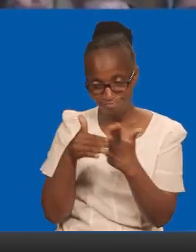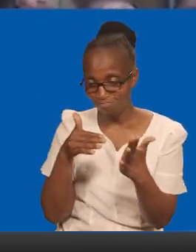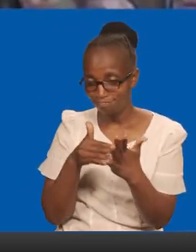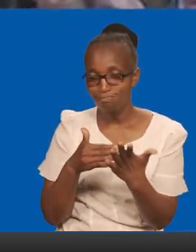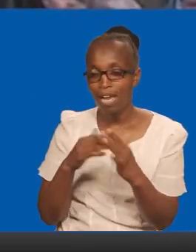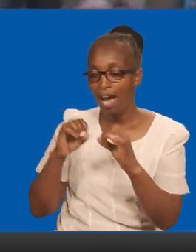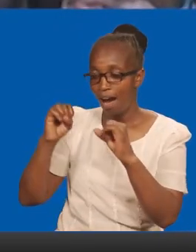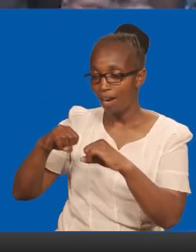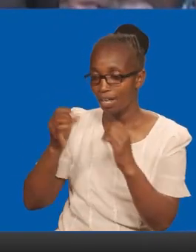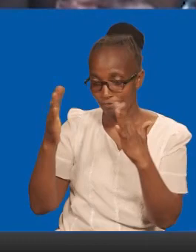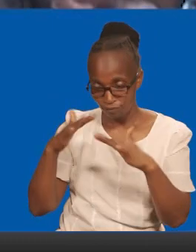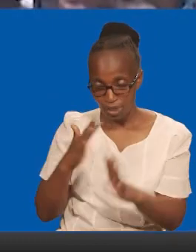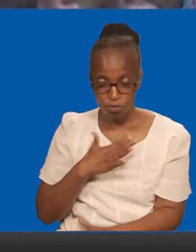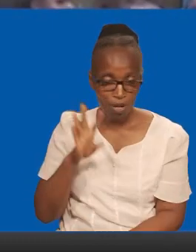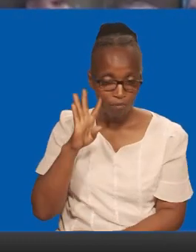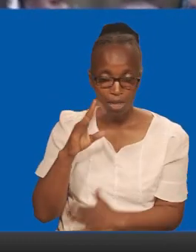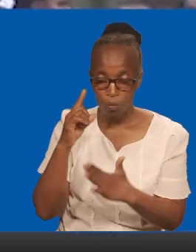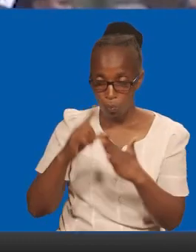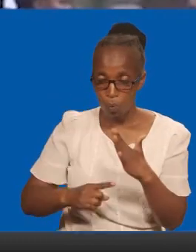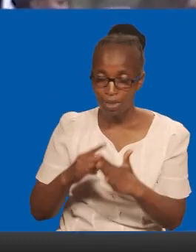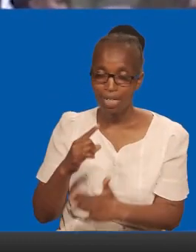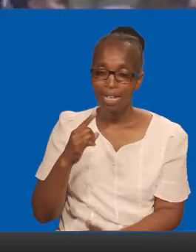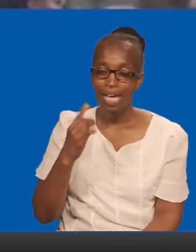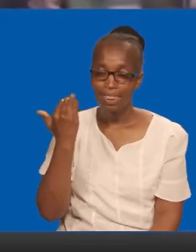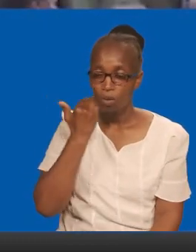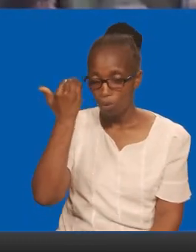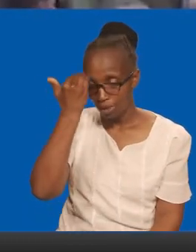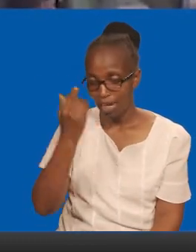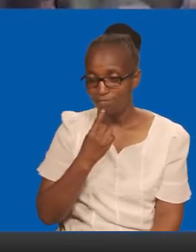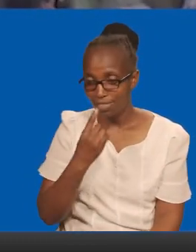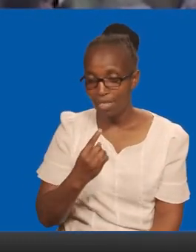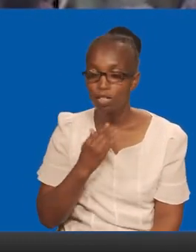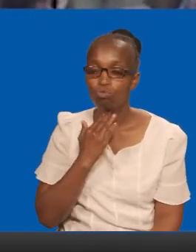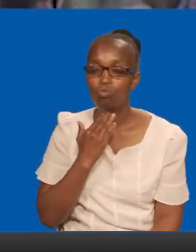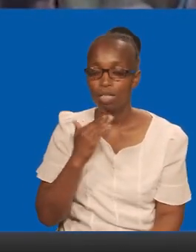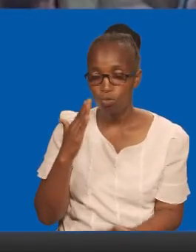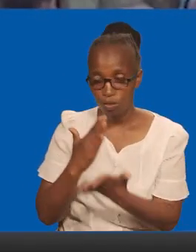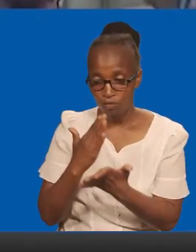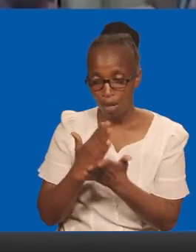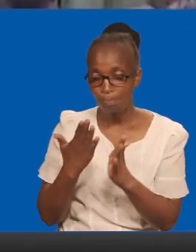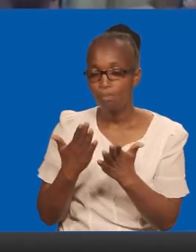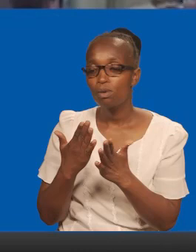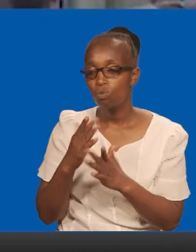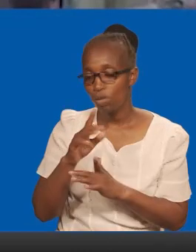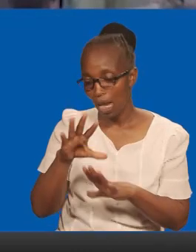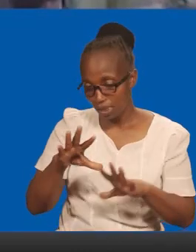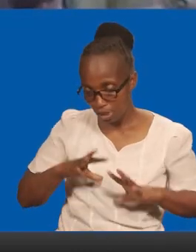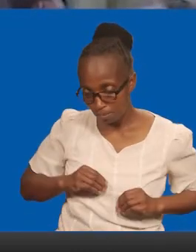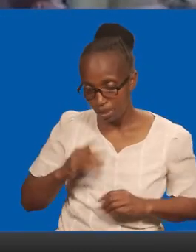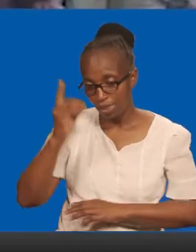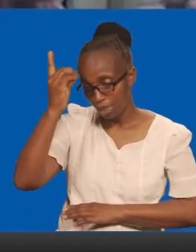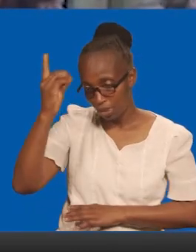Excellency, we agree and we have heard what the Court of Appeal has said today, and we want to confirm that